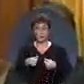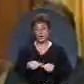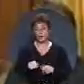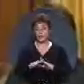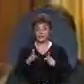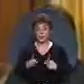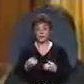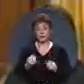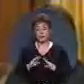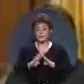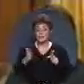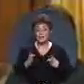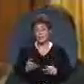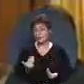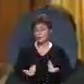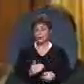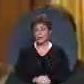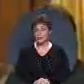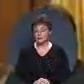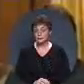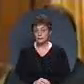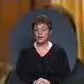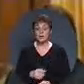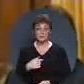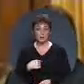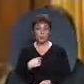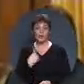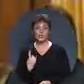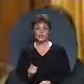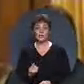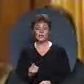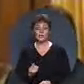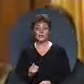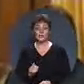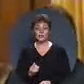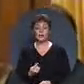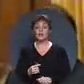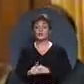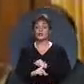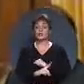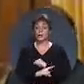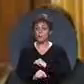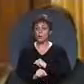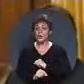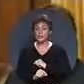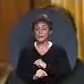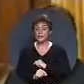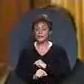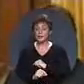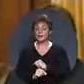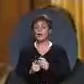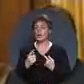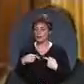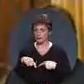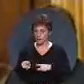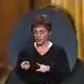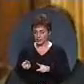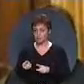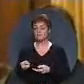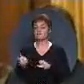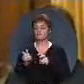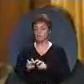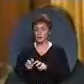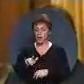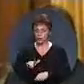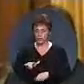the members of the PMO staff who had important meetings with the U.S. administration flew down on the Challenger and back, did not claim the cost